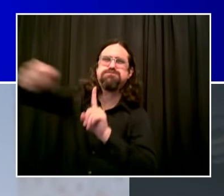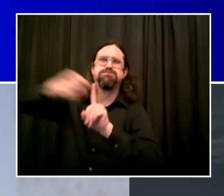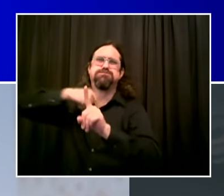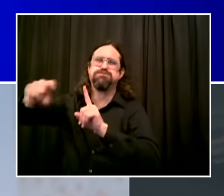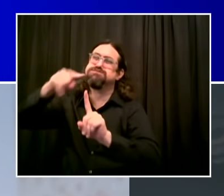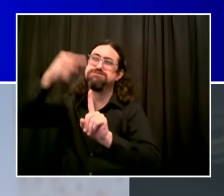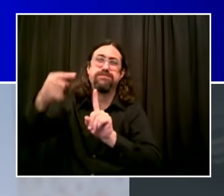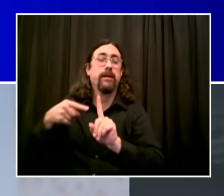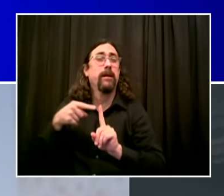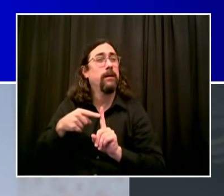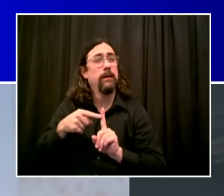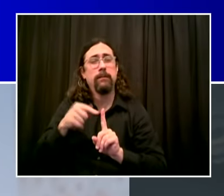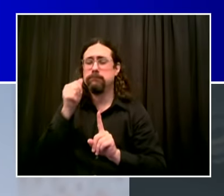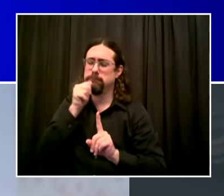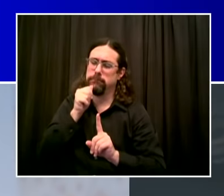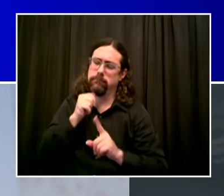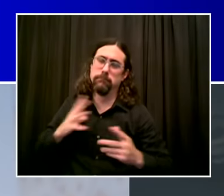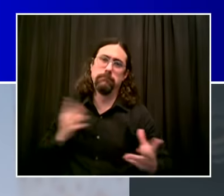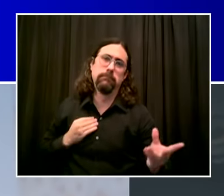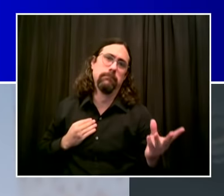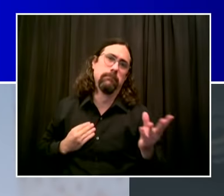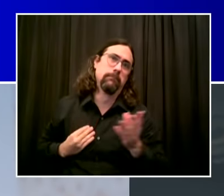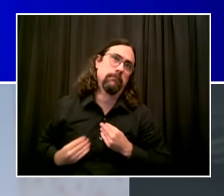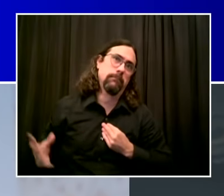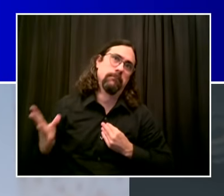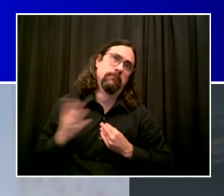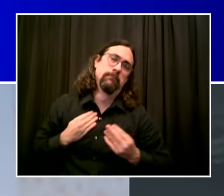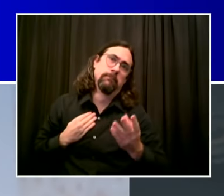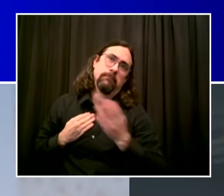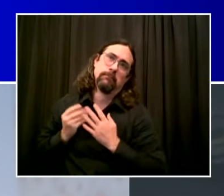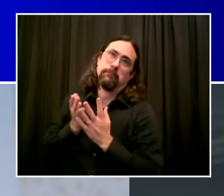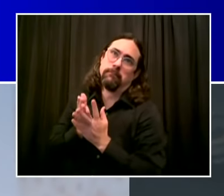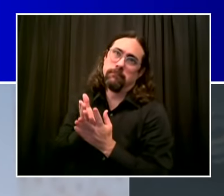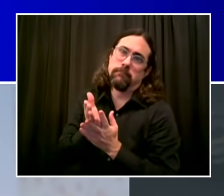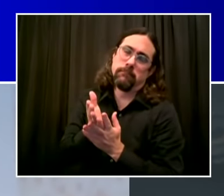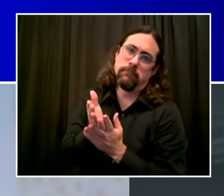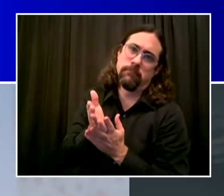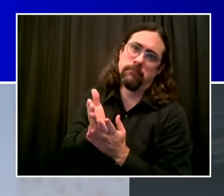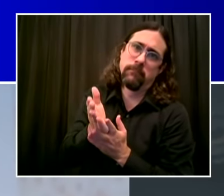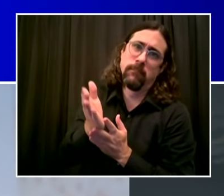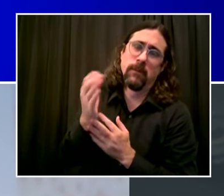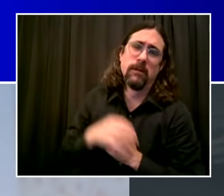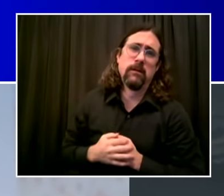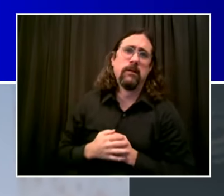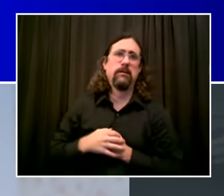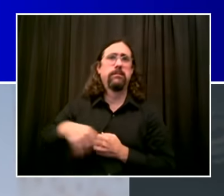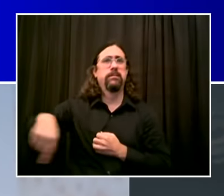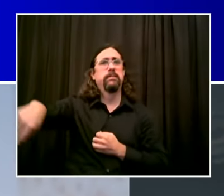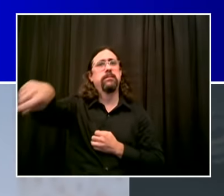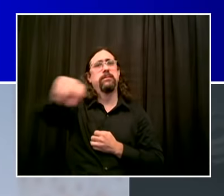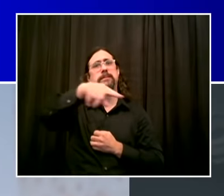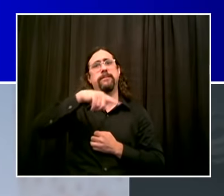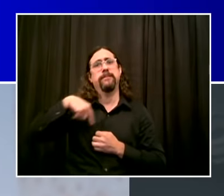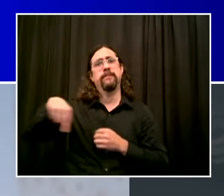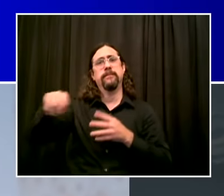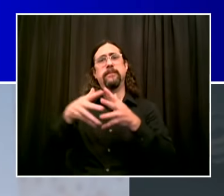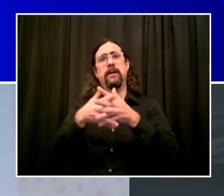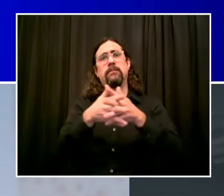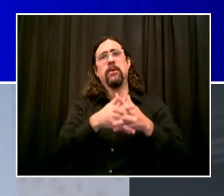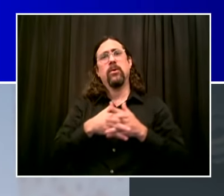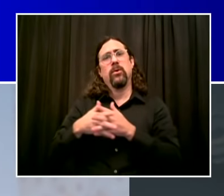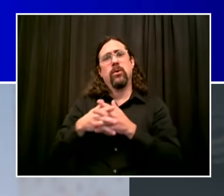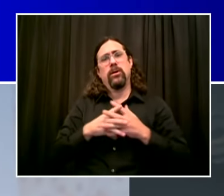even more important. I think he'd say it to us, which is to remember to always stay inspired and focused on the next thing we can